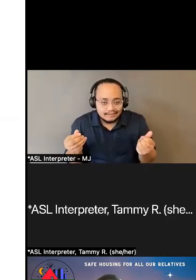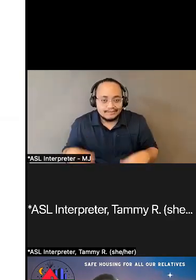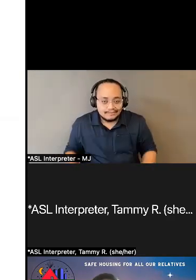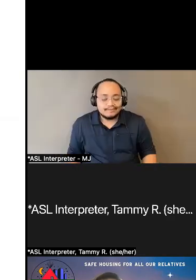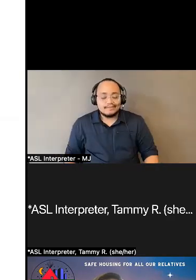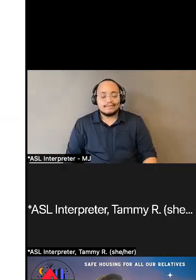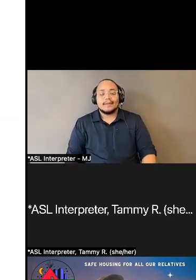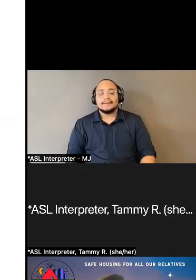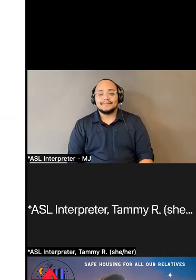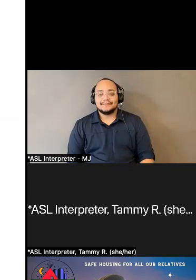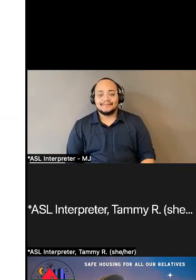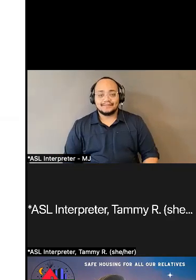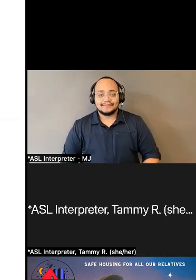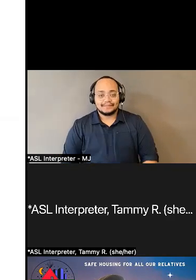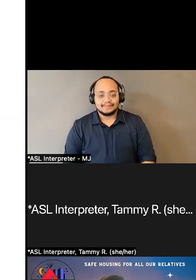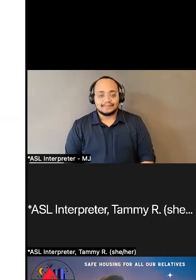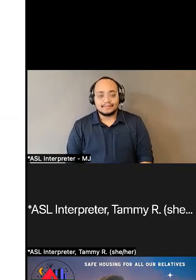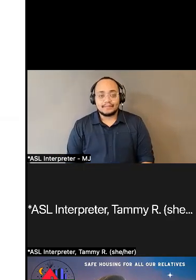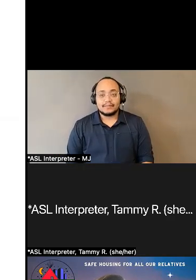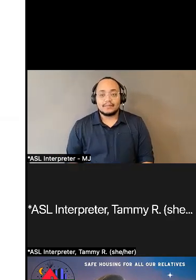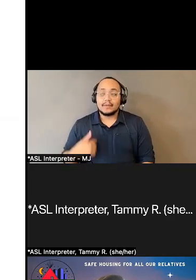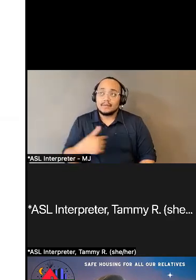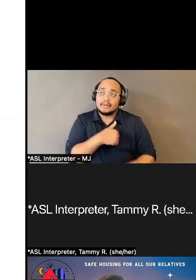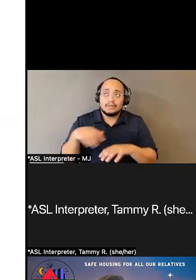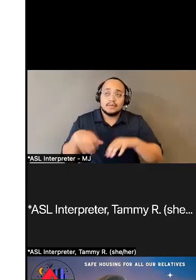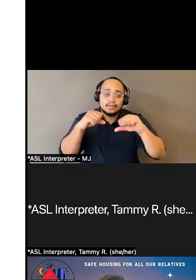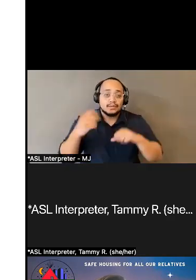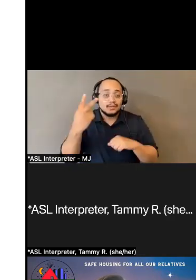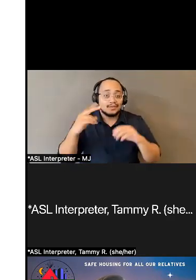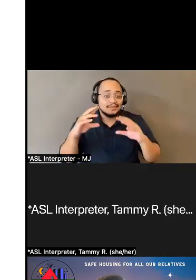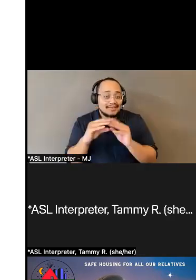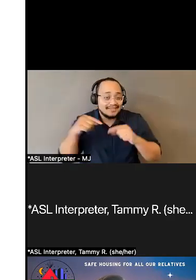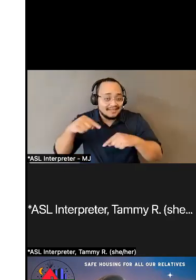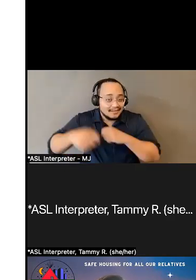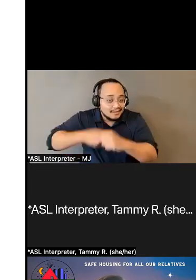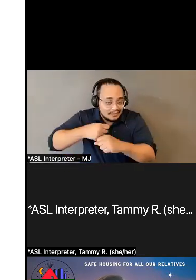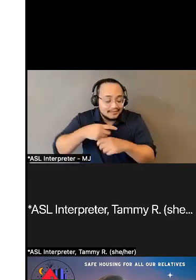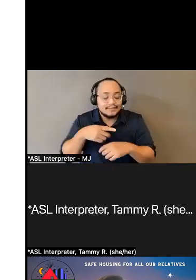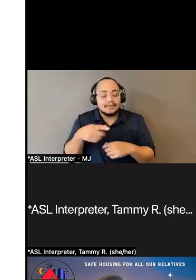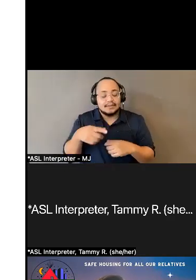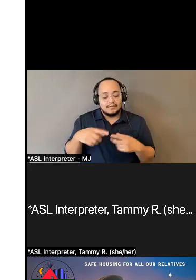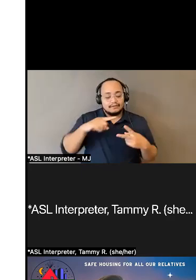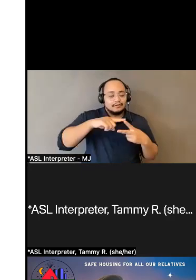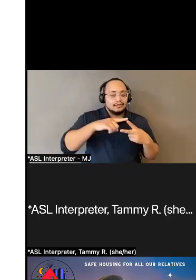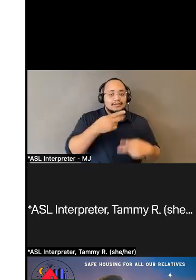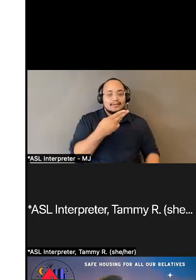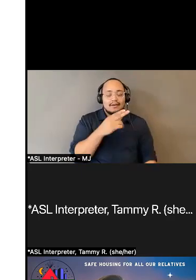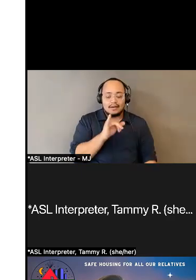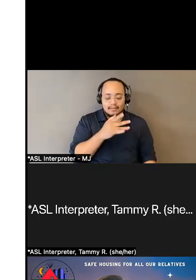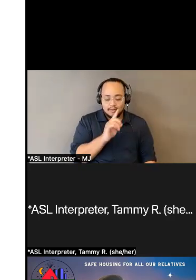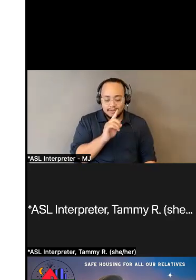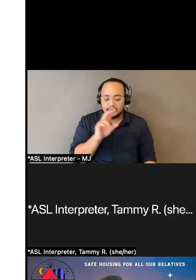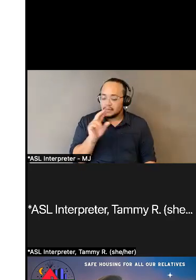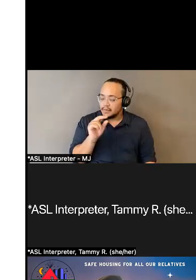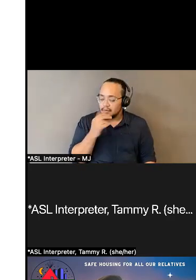we work in. We had 2 meetings this past year. The first one we did hybrid, or not hybrid, we did it actually